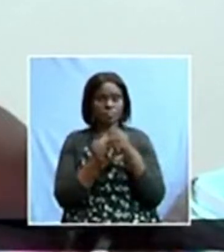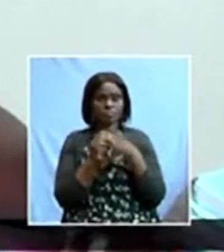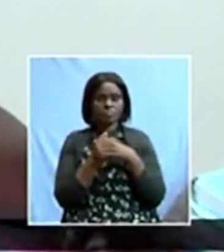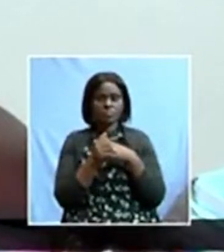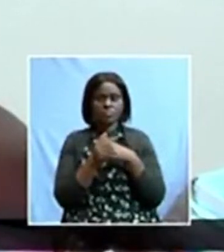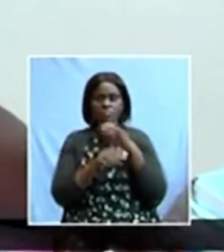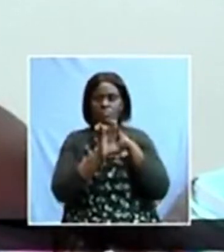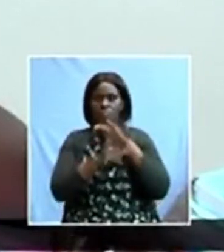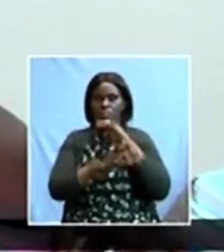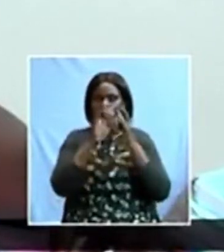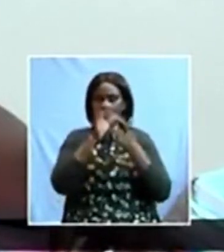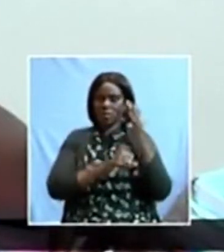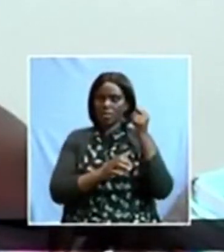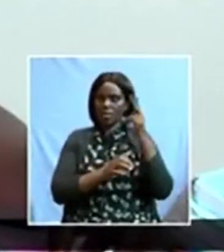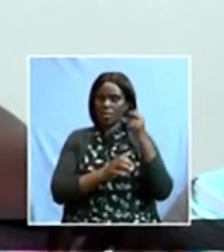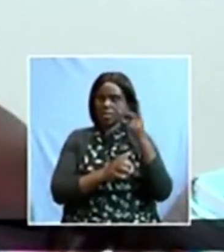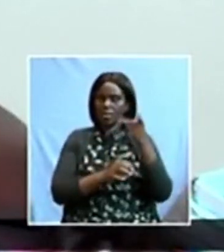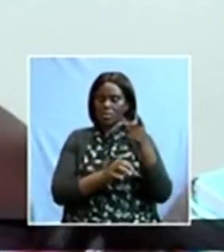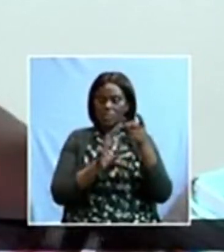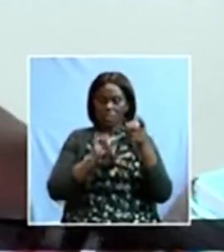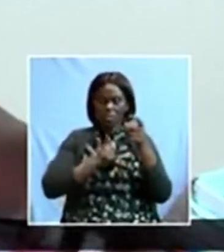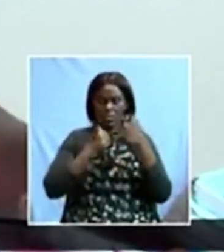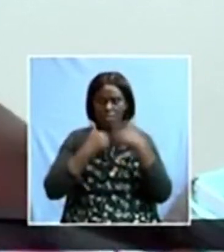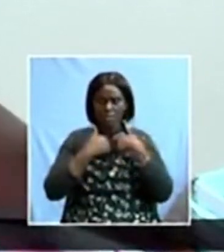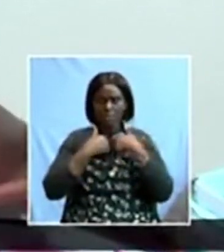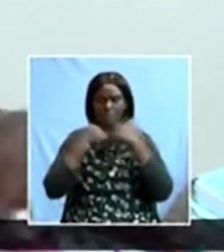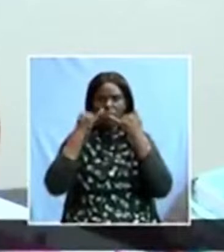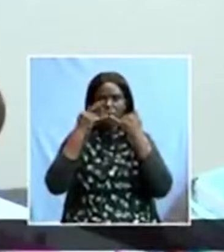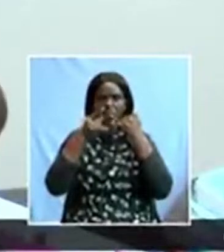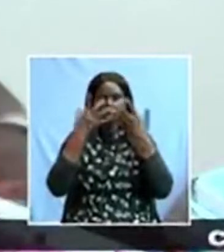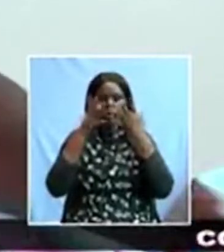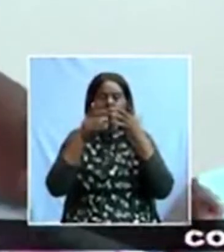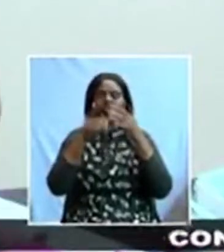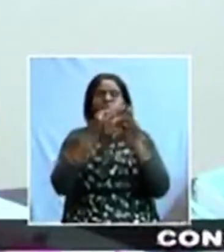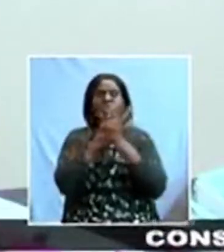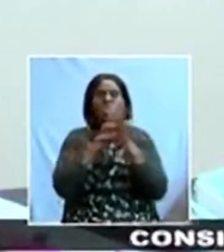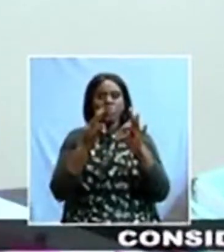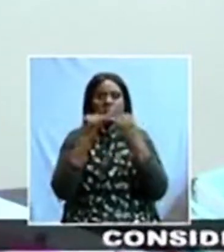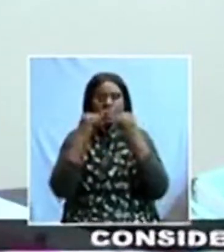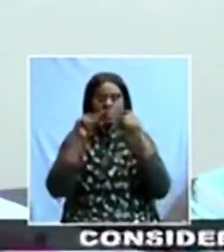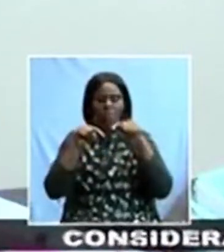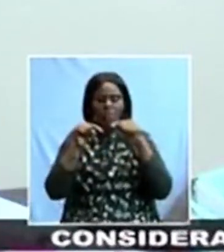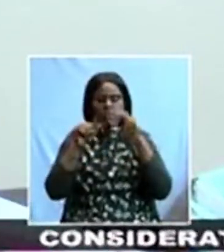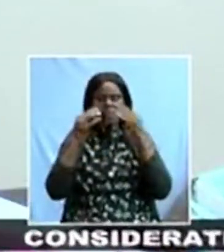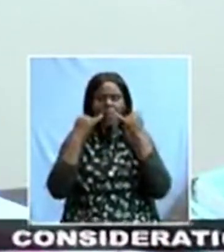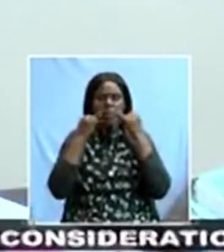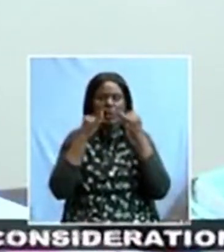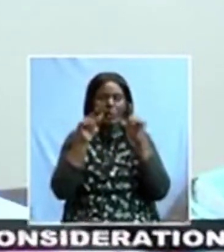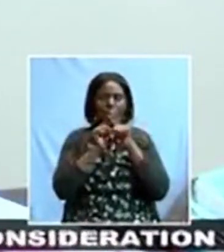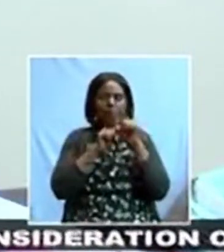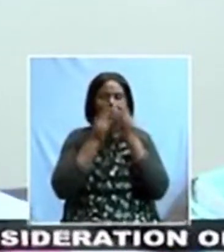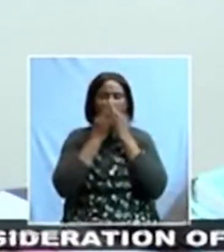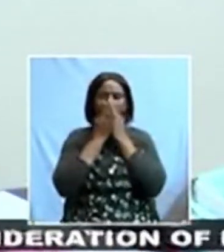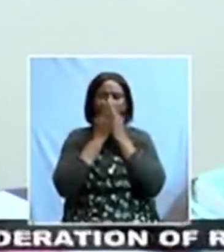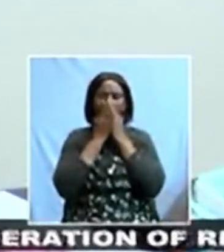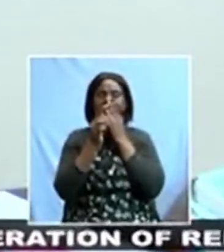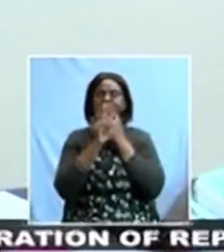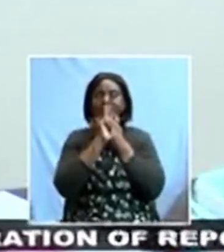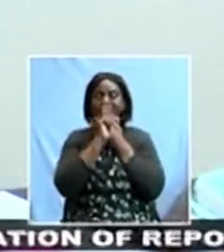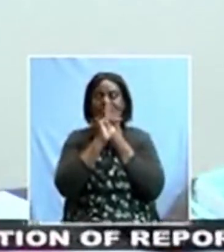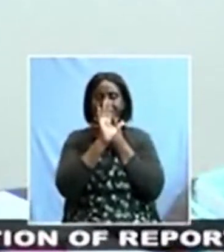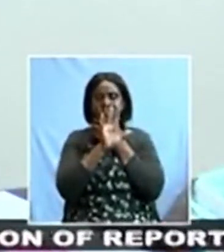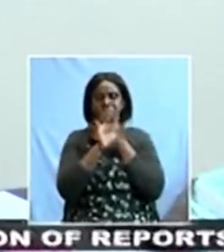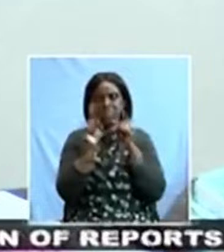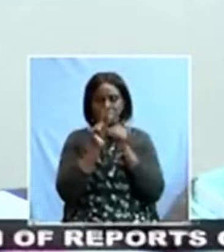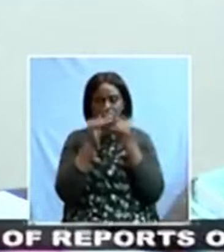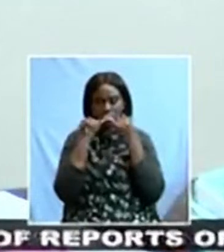under Cap 12, we have told you that you are free to tell this information, the truth,